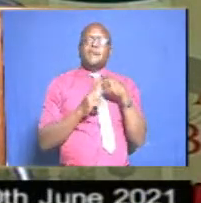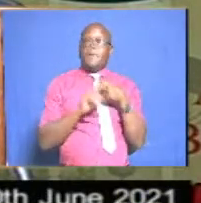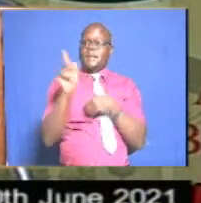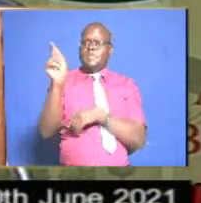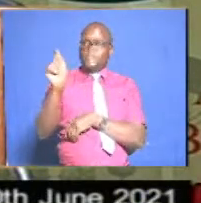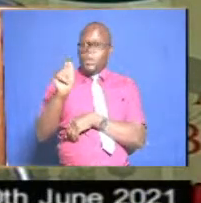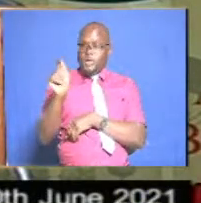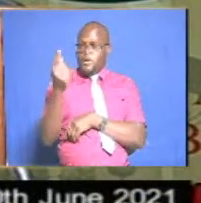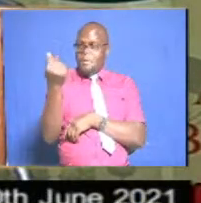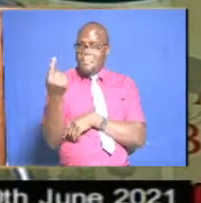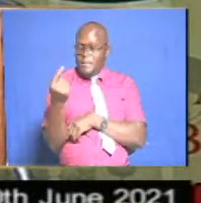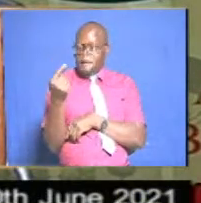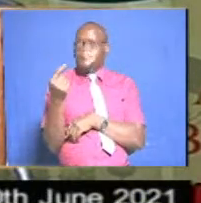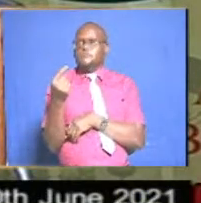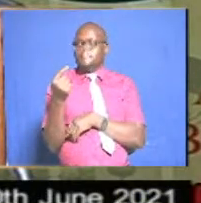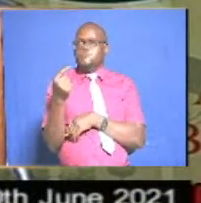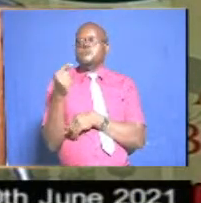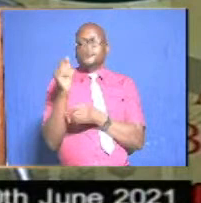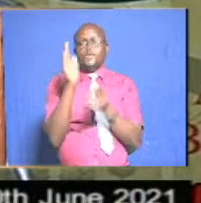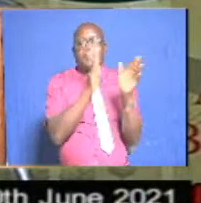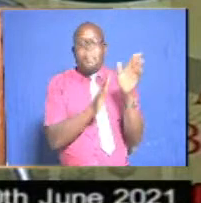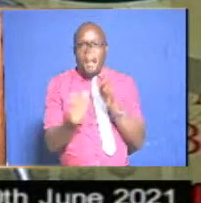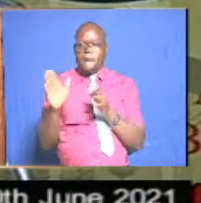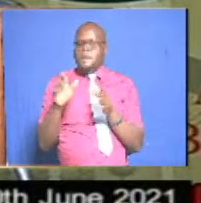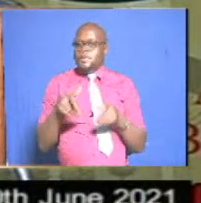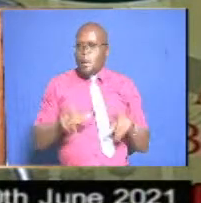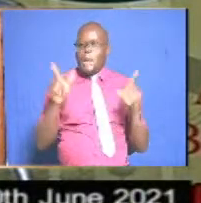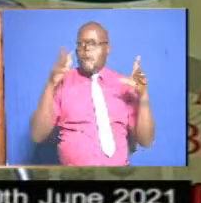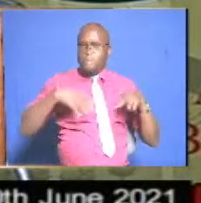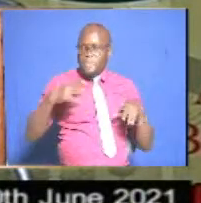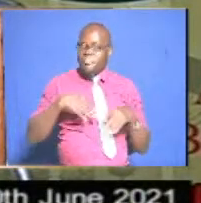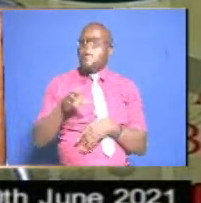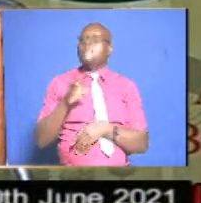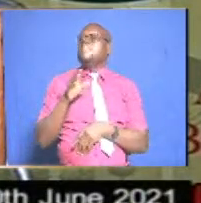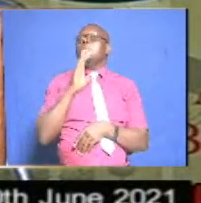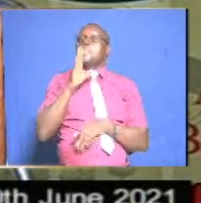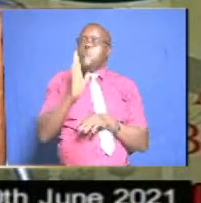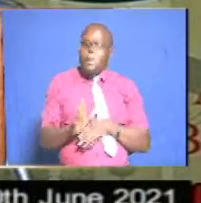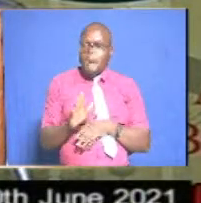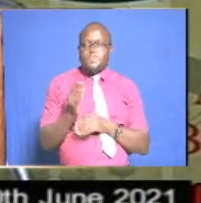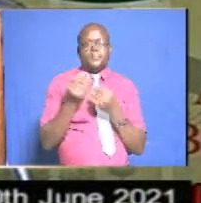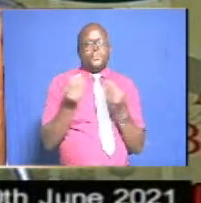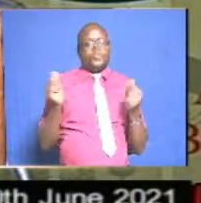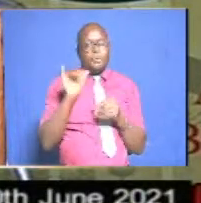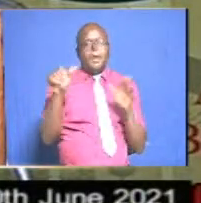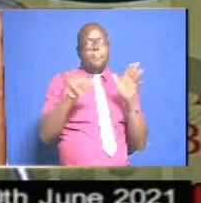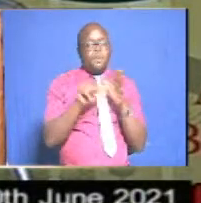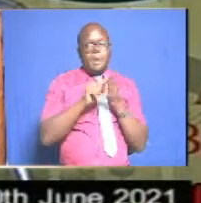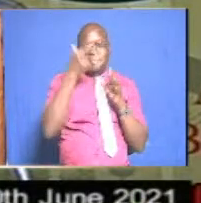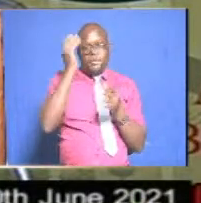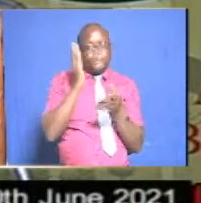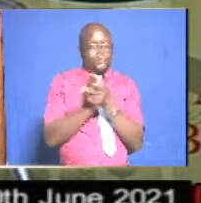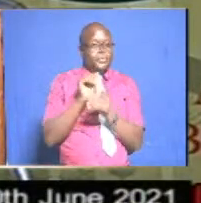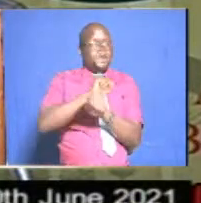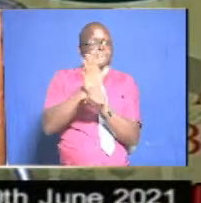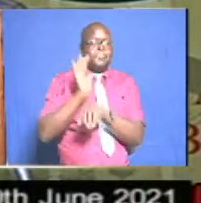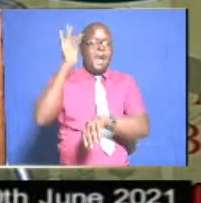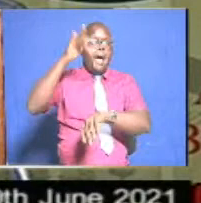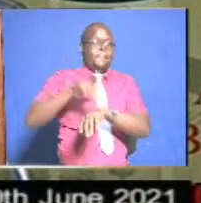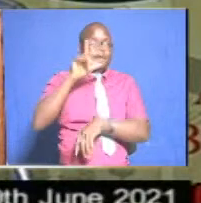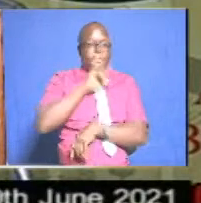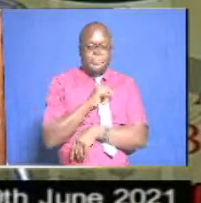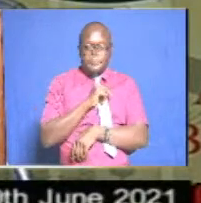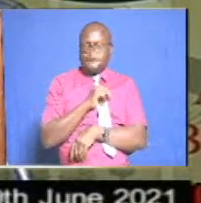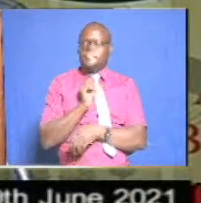trillion, were restructured to enable borrowers to navigate through the hard time due to the pandemic. As we move to the